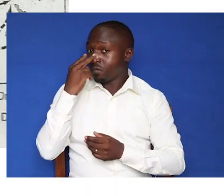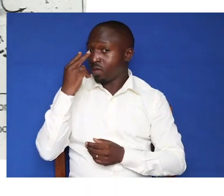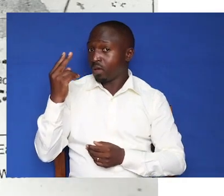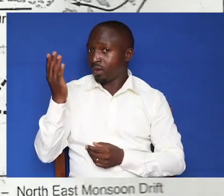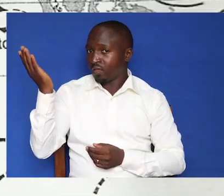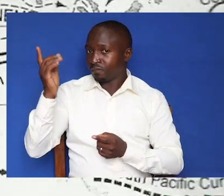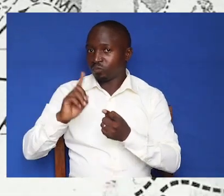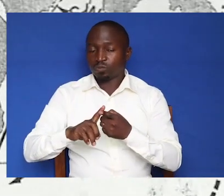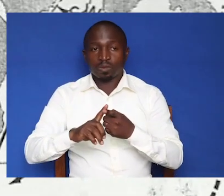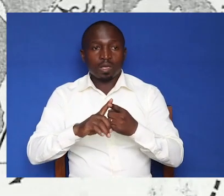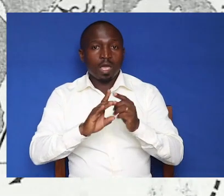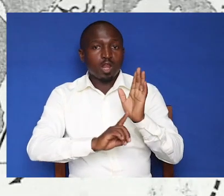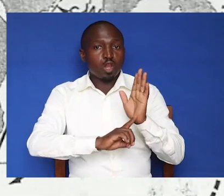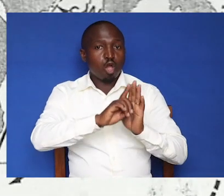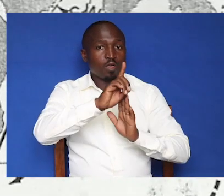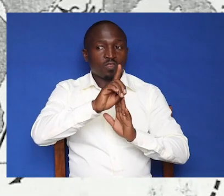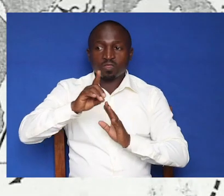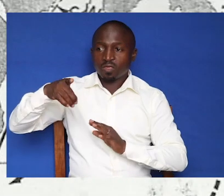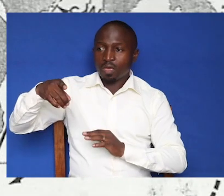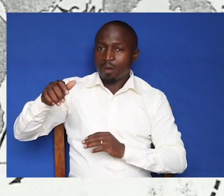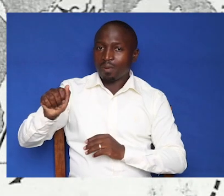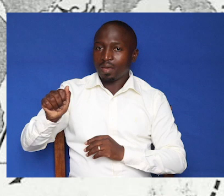The North Pacific current